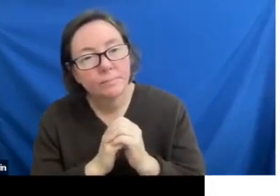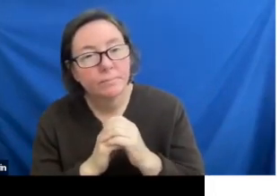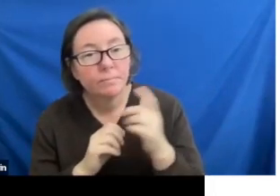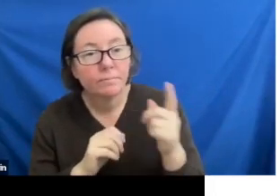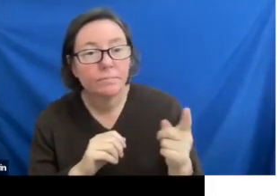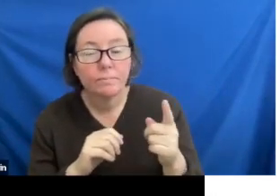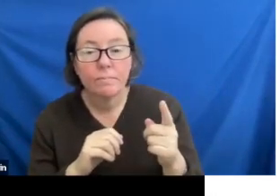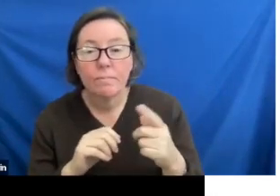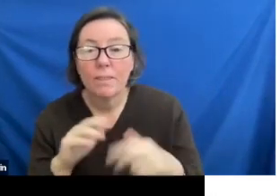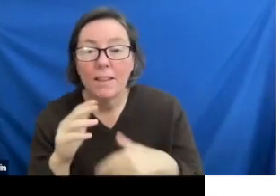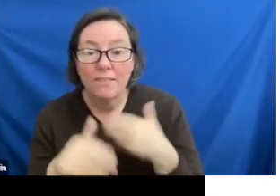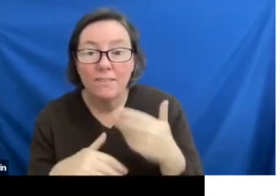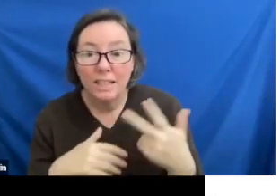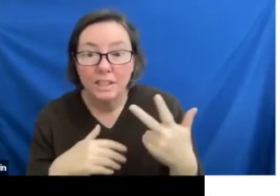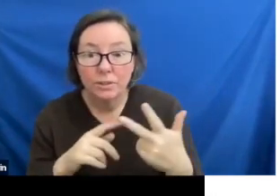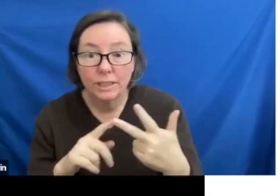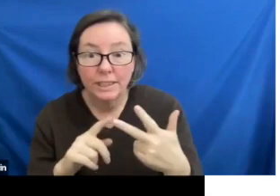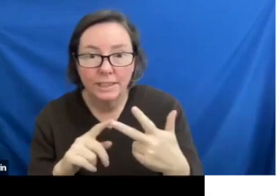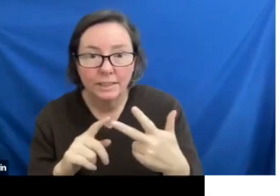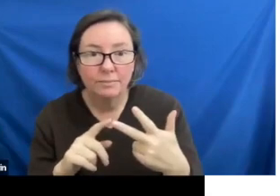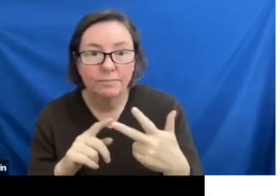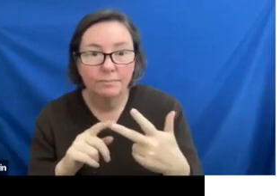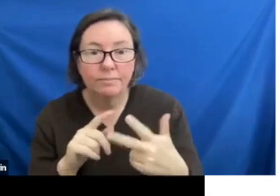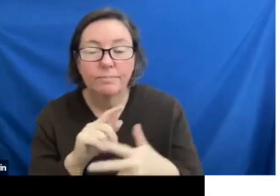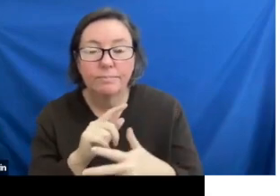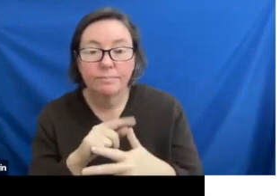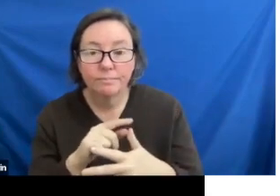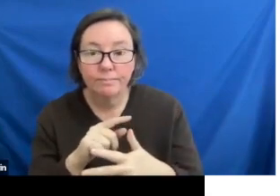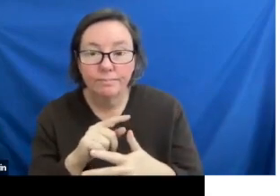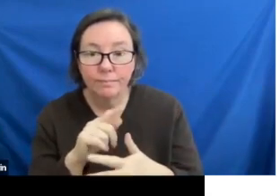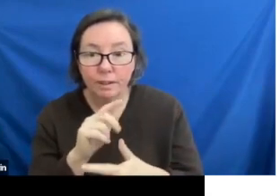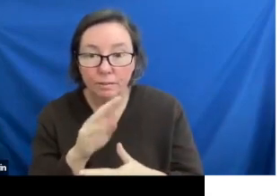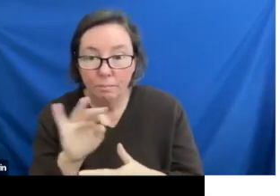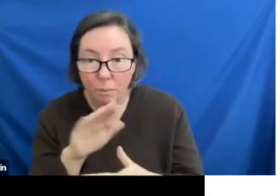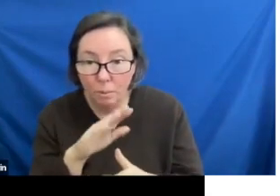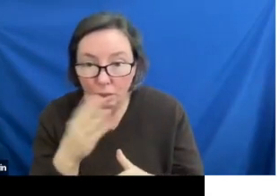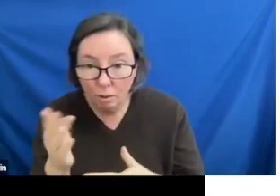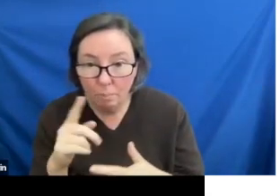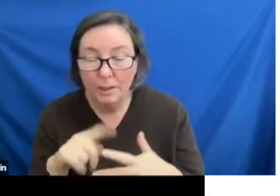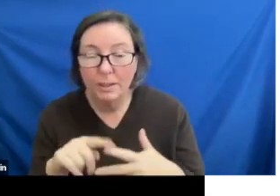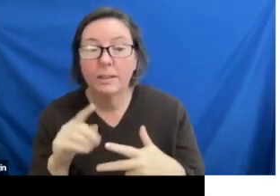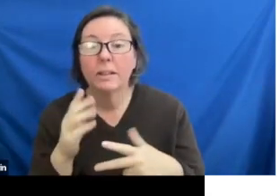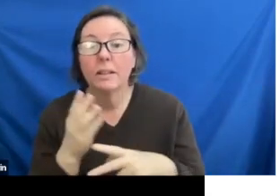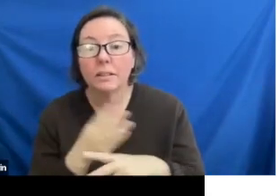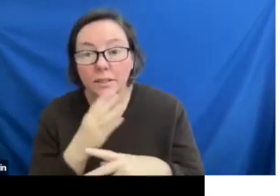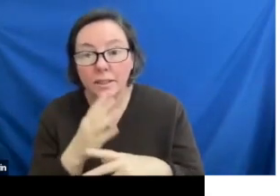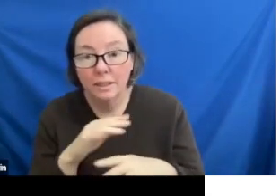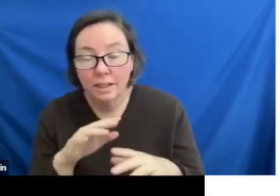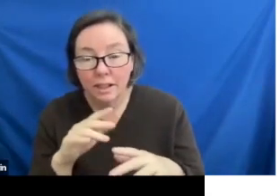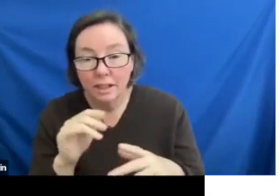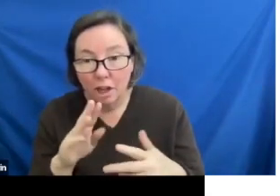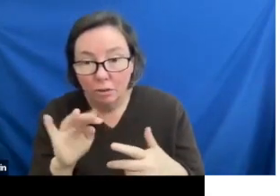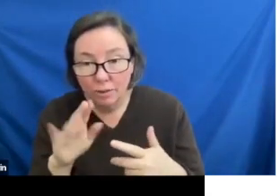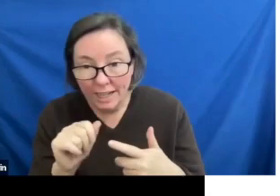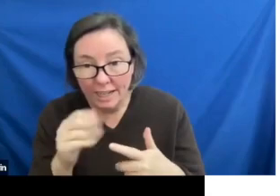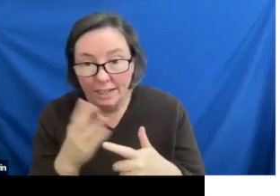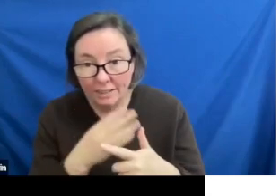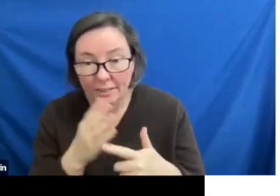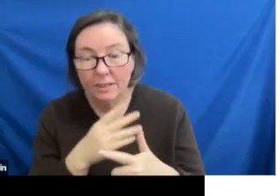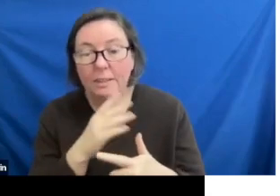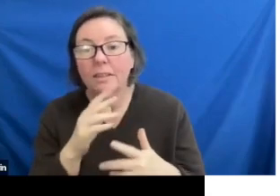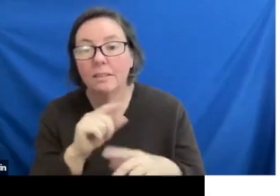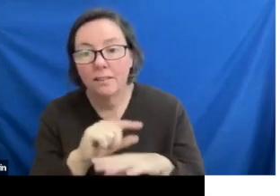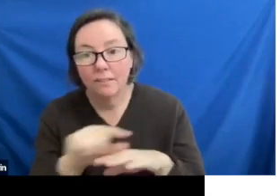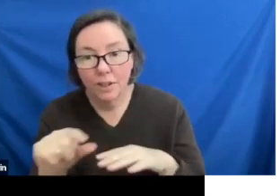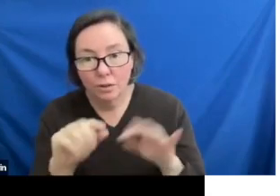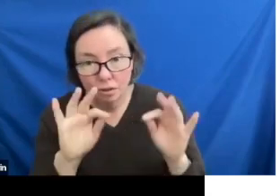Phase 3. So now where the arena's opened, everybody loves it. Raw, you did a great job on the floor. We'll still have more work